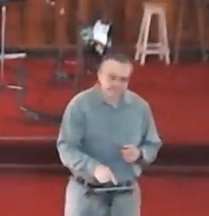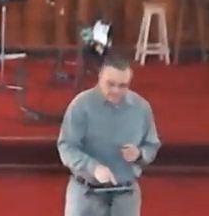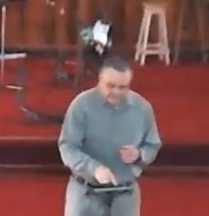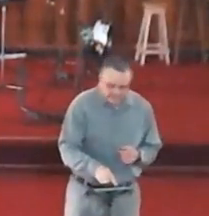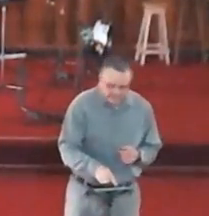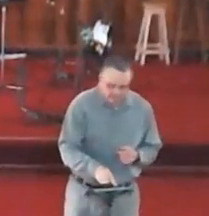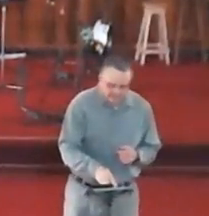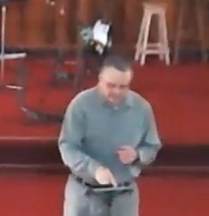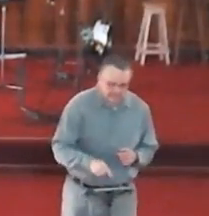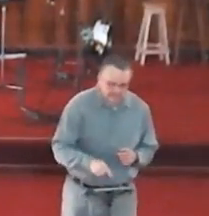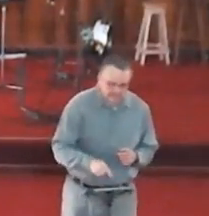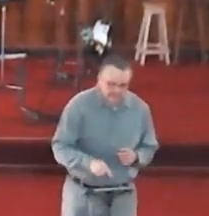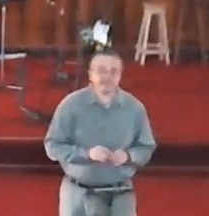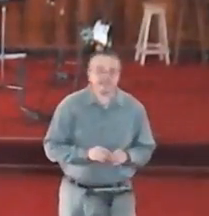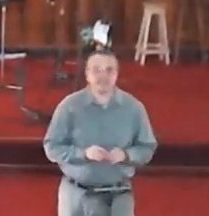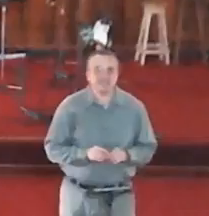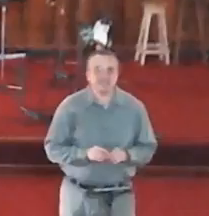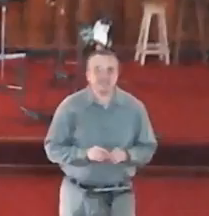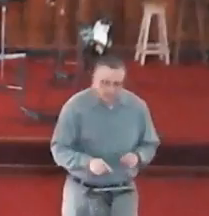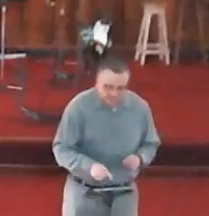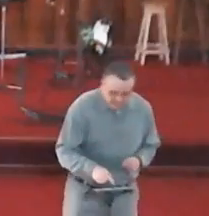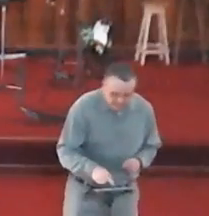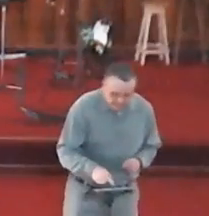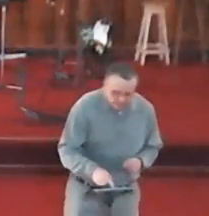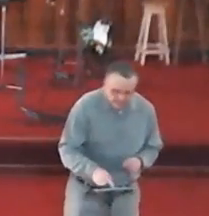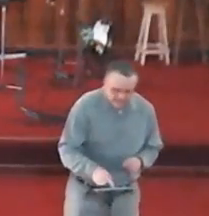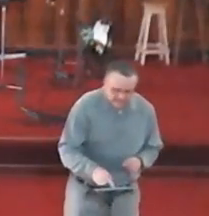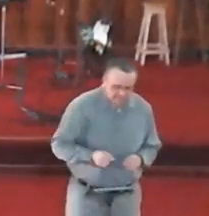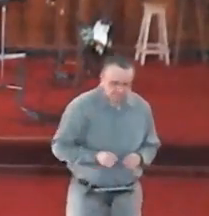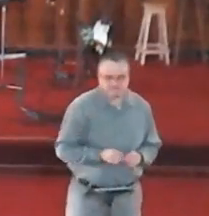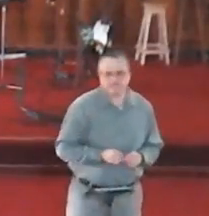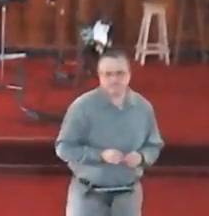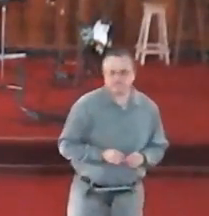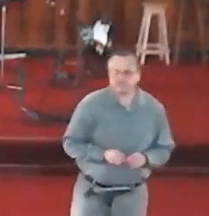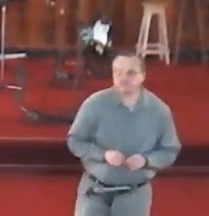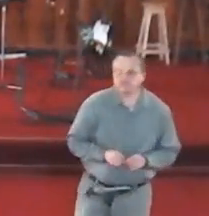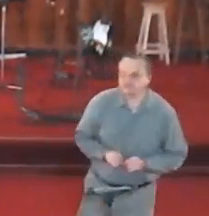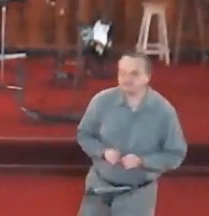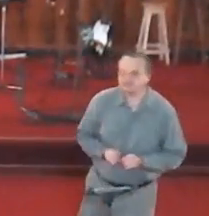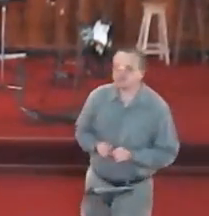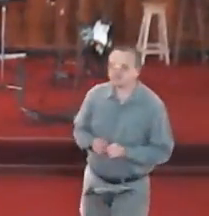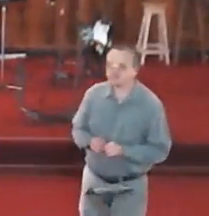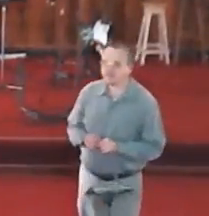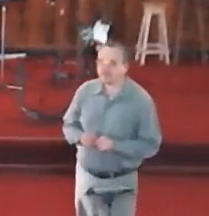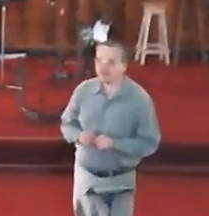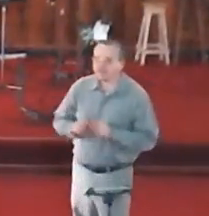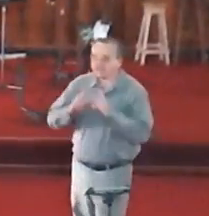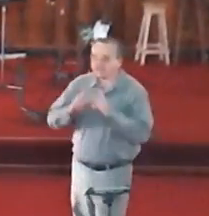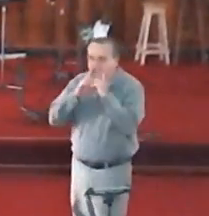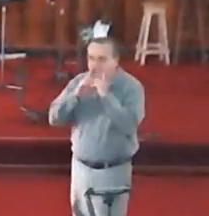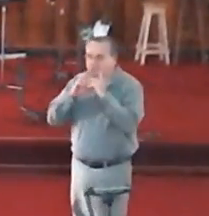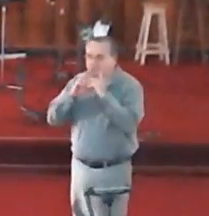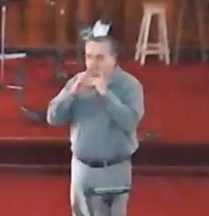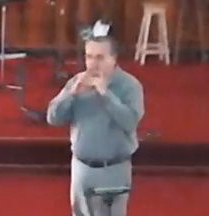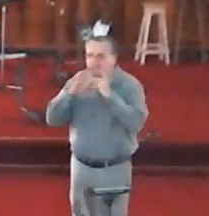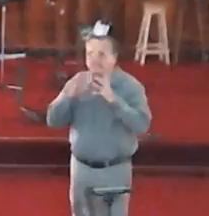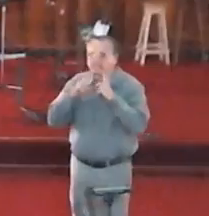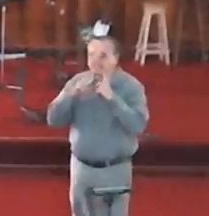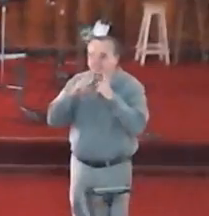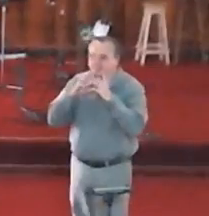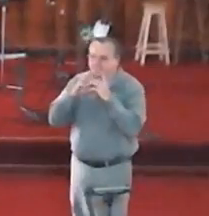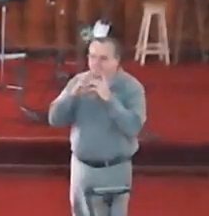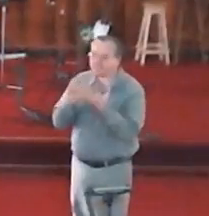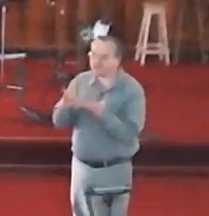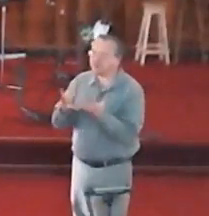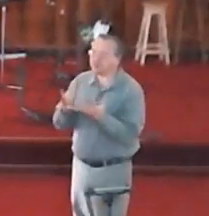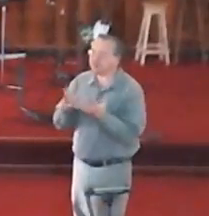La siguiente etapa que fue la lengua renovada. Then we talked about the renewed tongue. Queríamos pedirle al